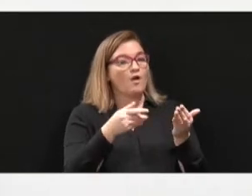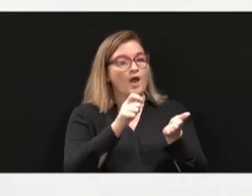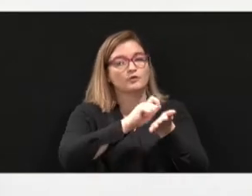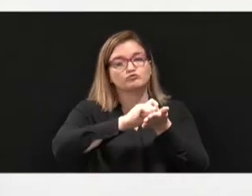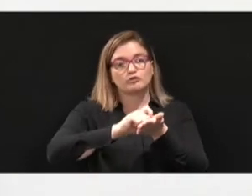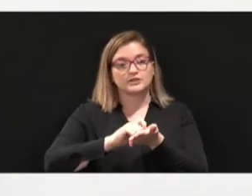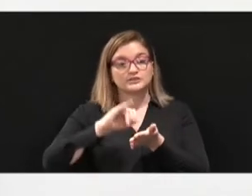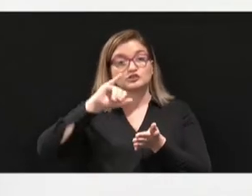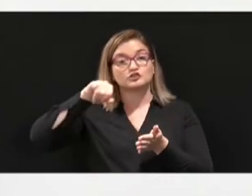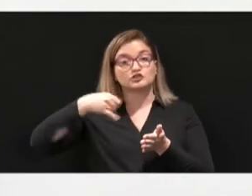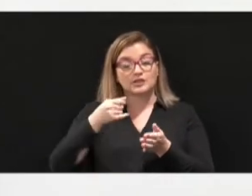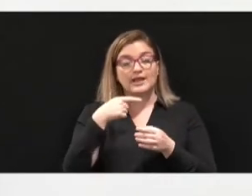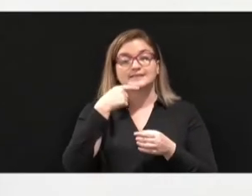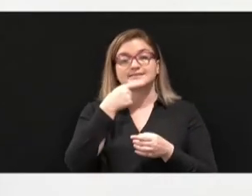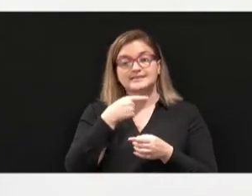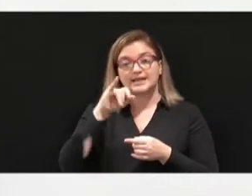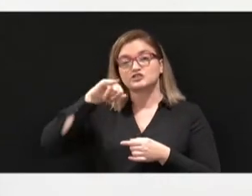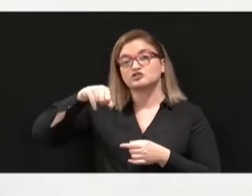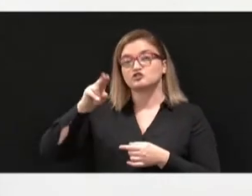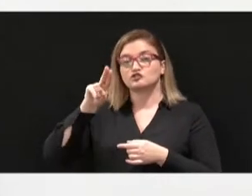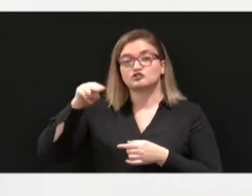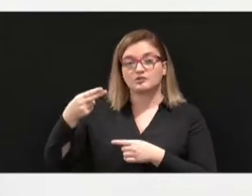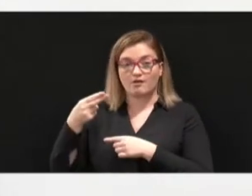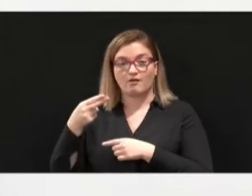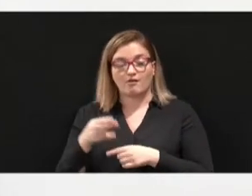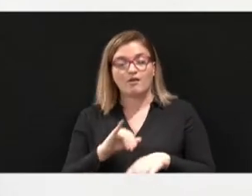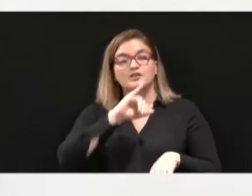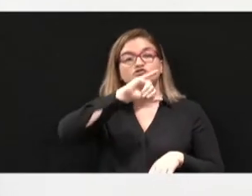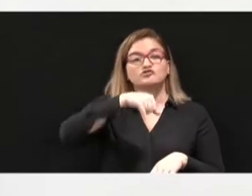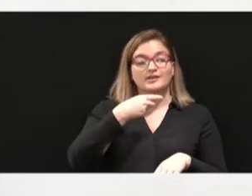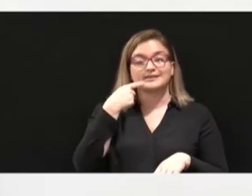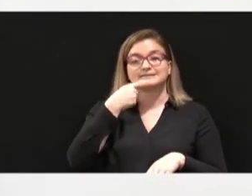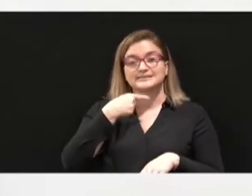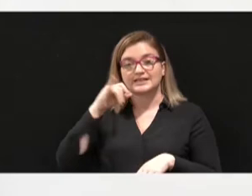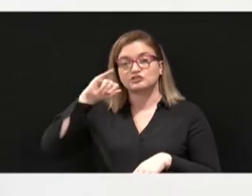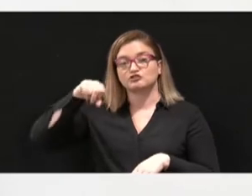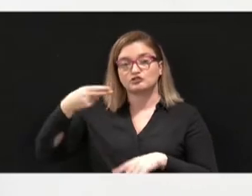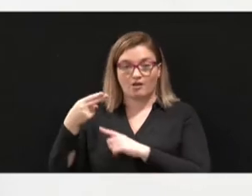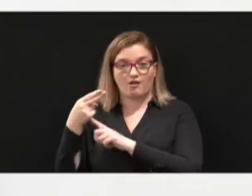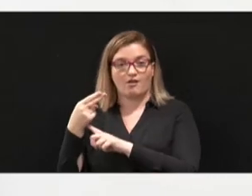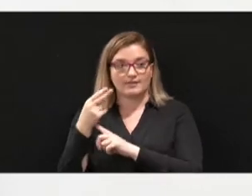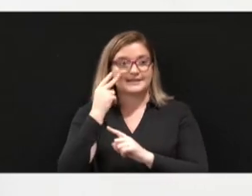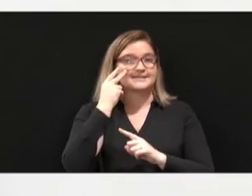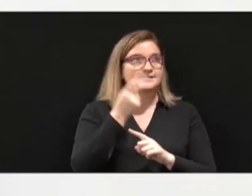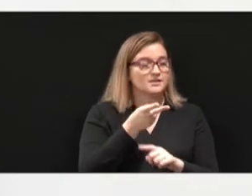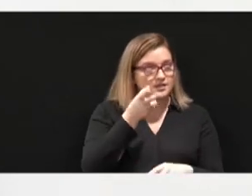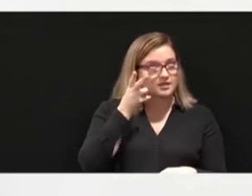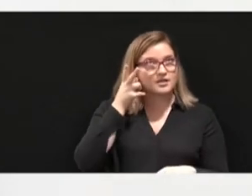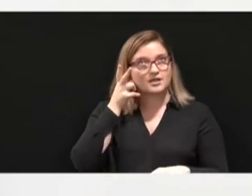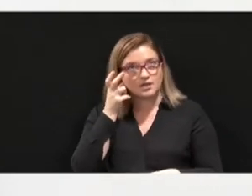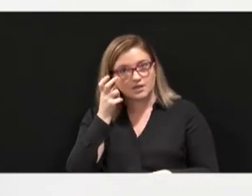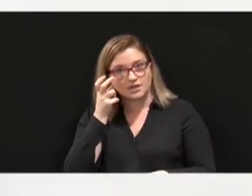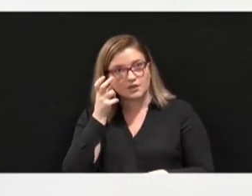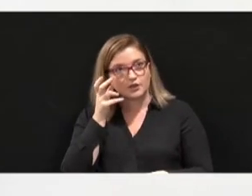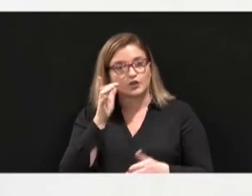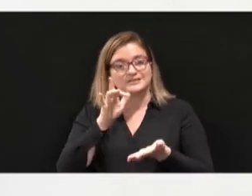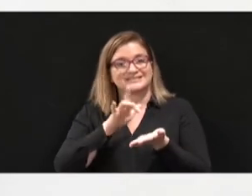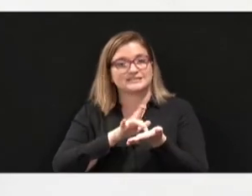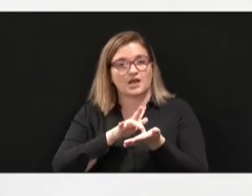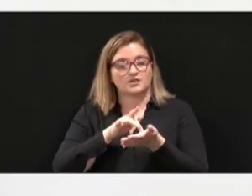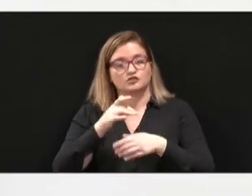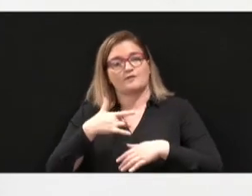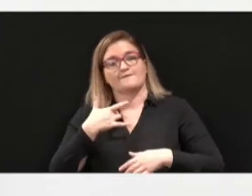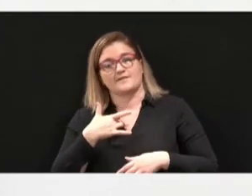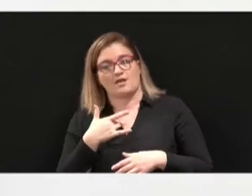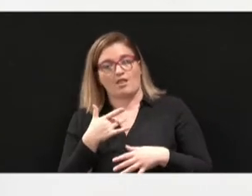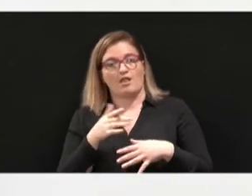J says J. J says J. So they're seeing it, they're hearing it, and they're touching it or feeling